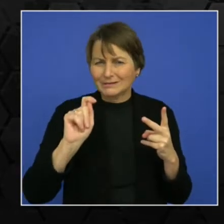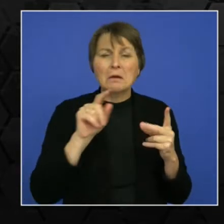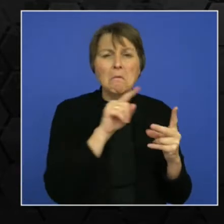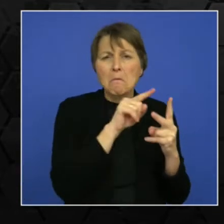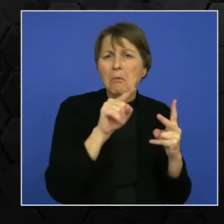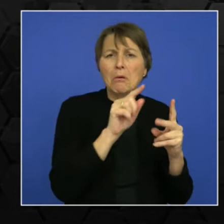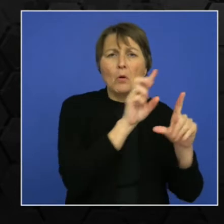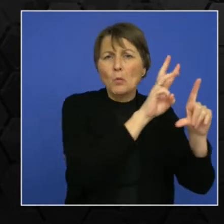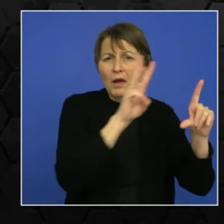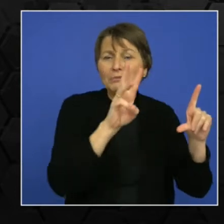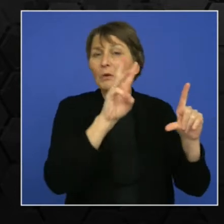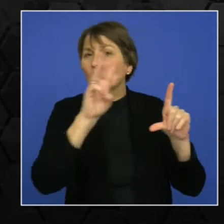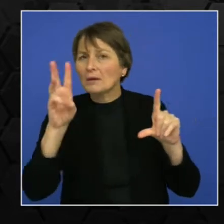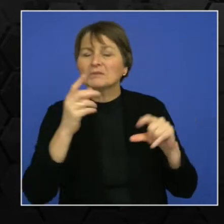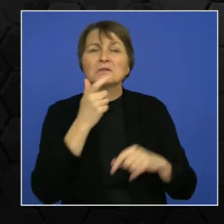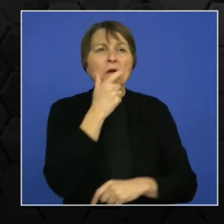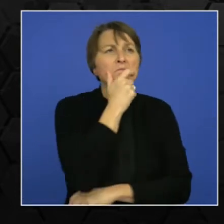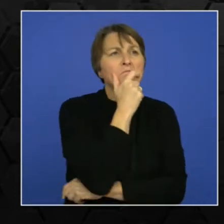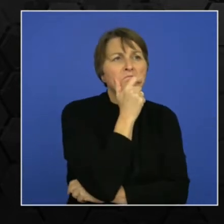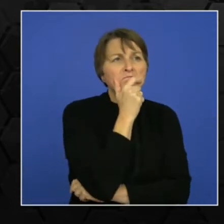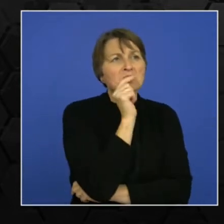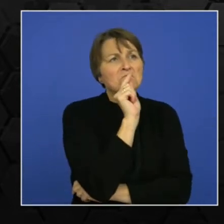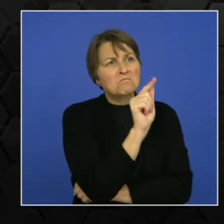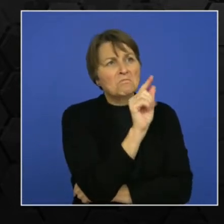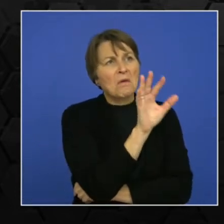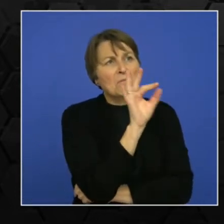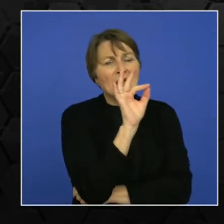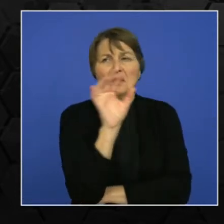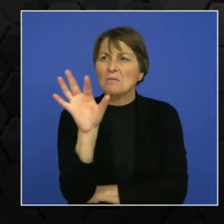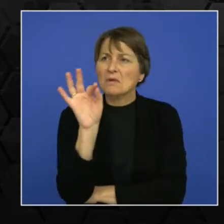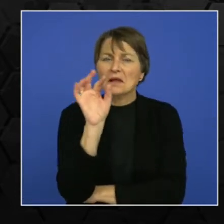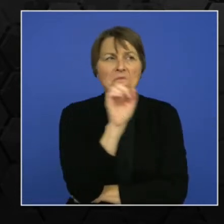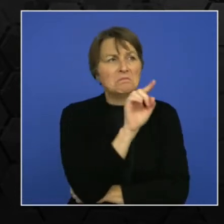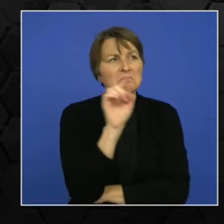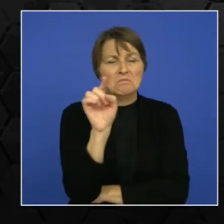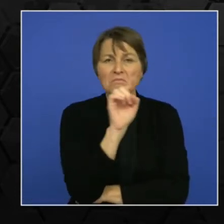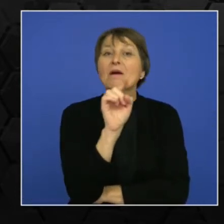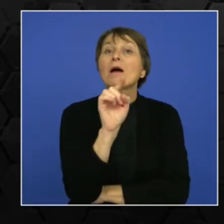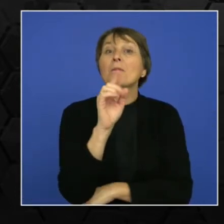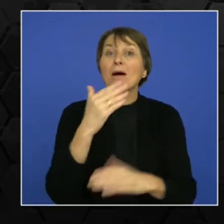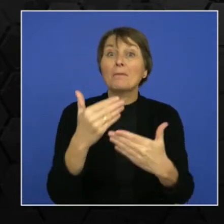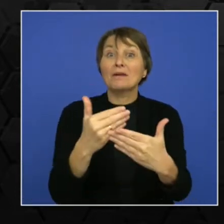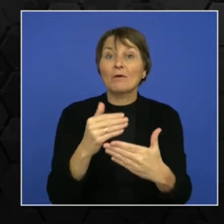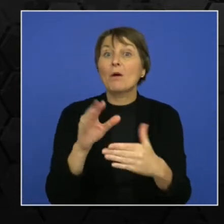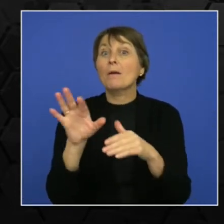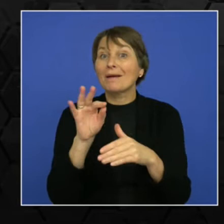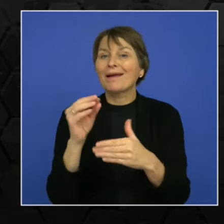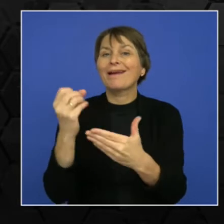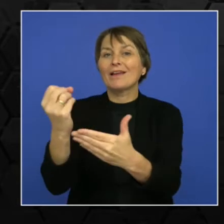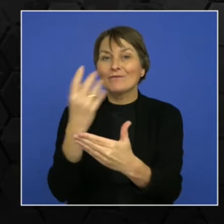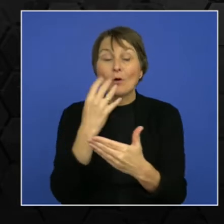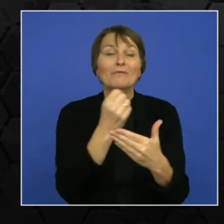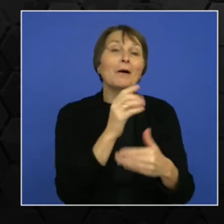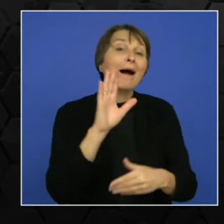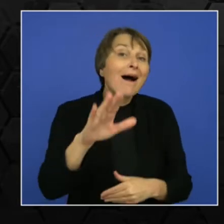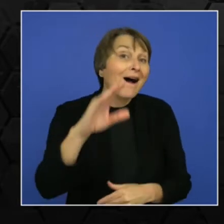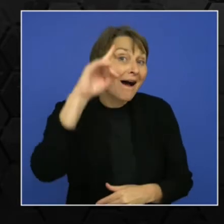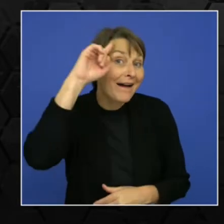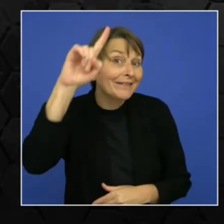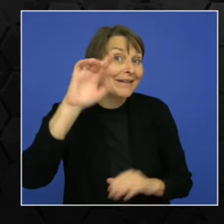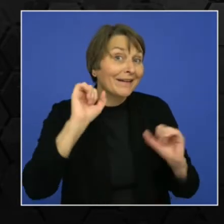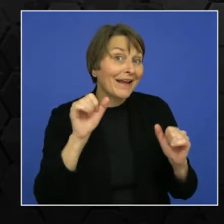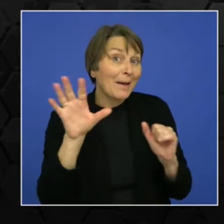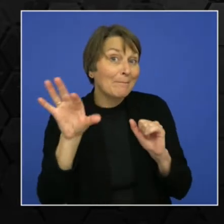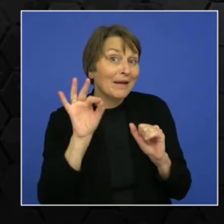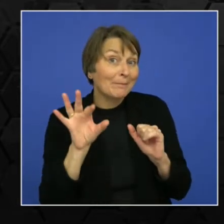So we can choose something which is whether like people are choosing more on that, which is the top selling products that are